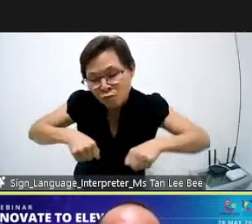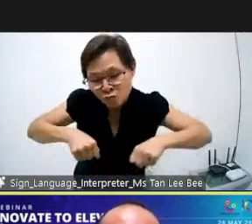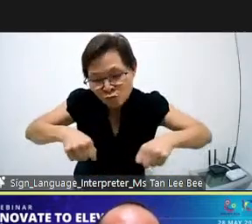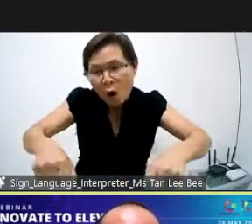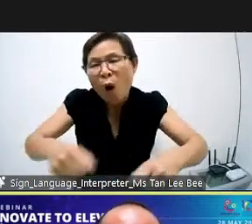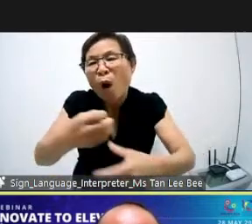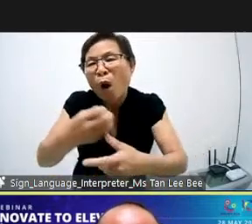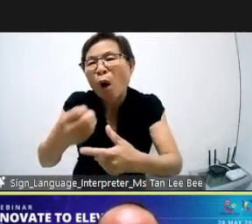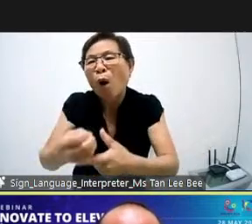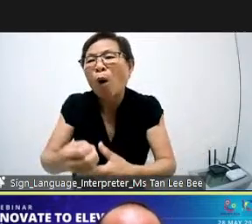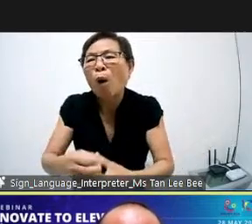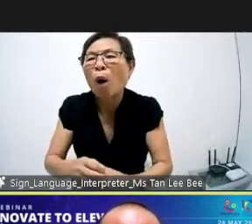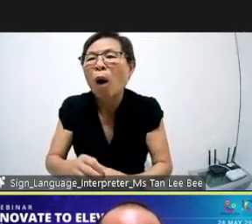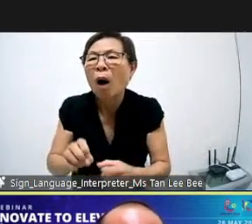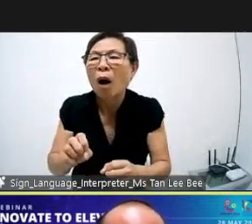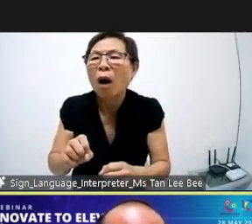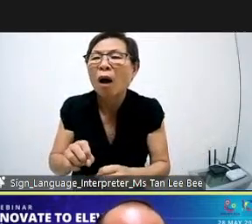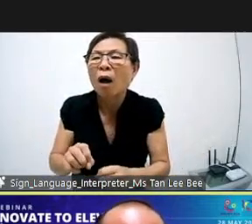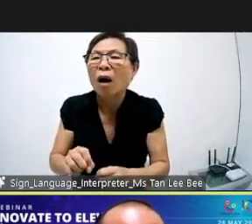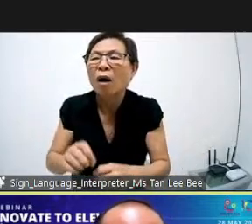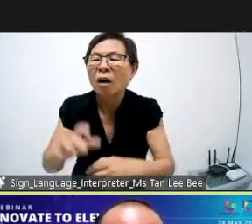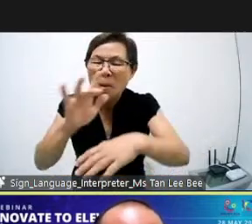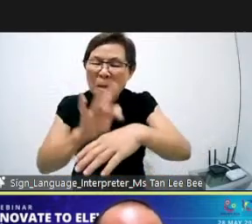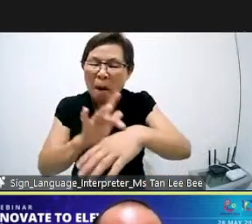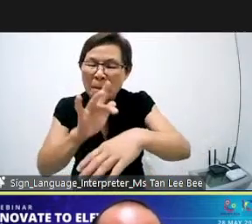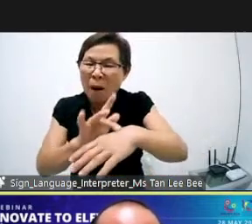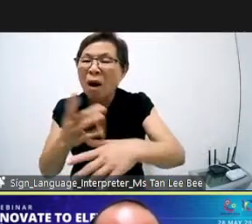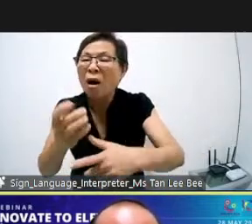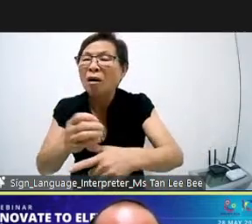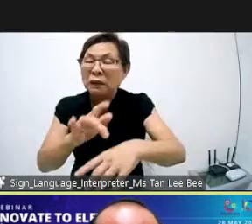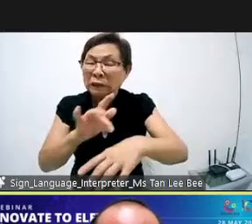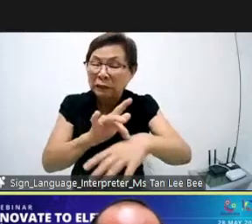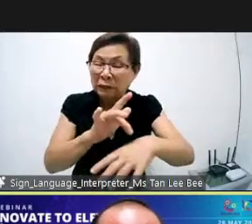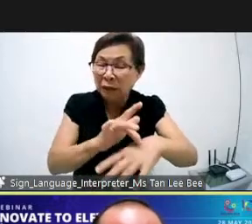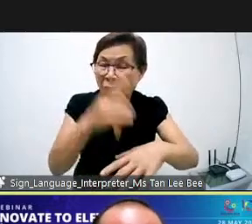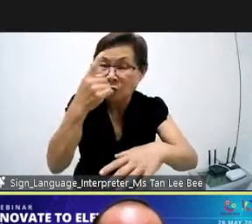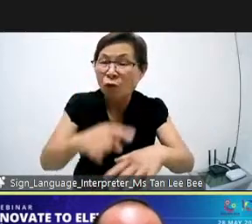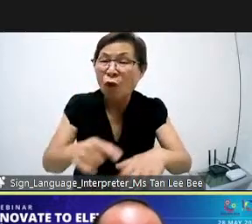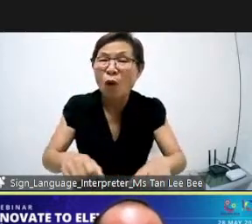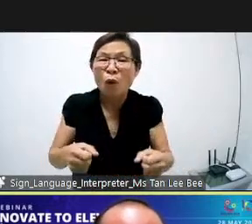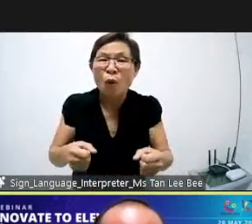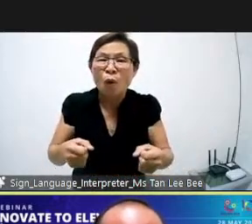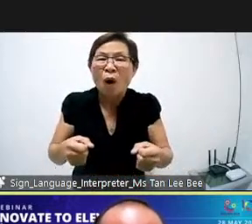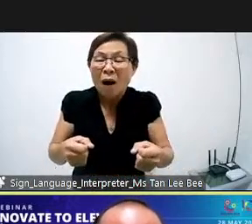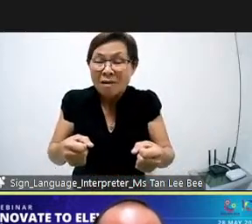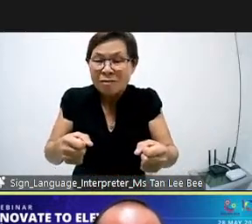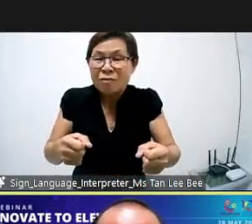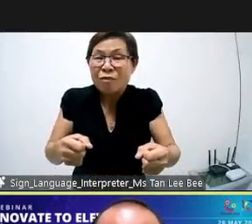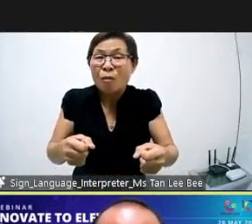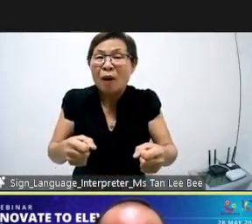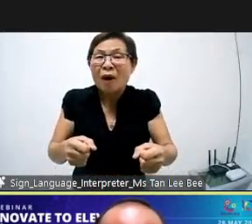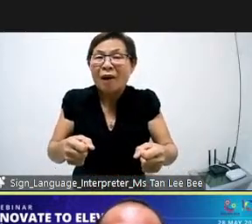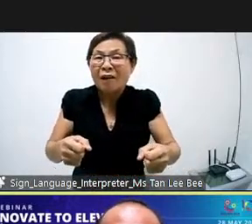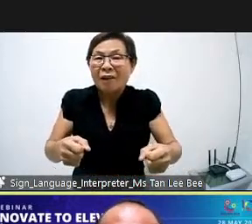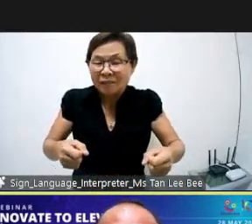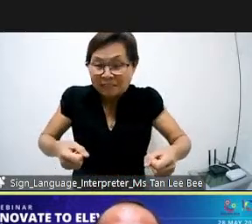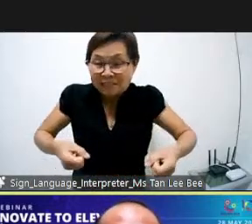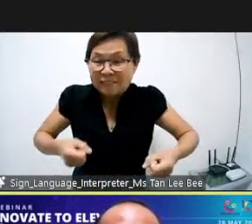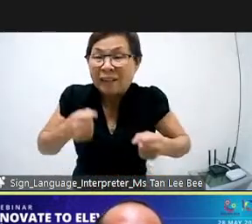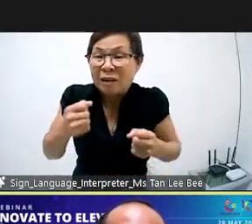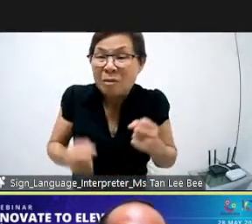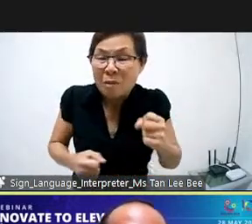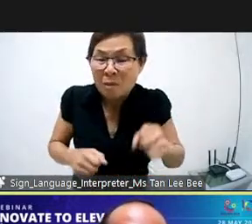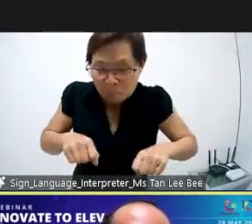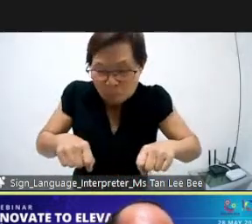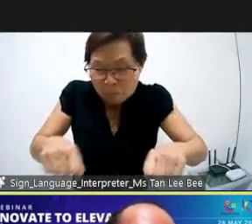lamp, a sensor for my cableless baby on helping my